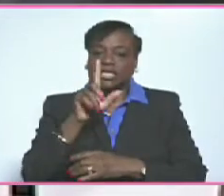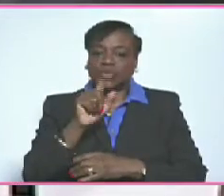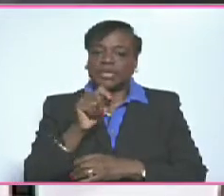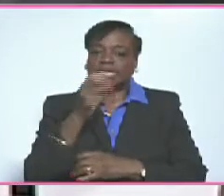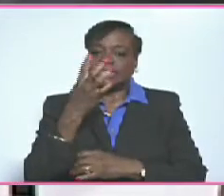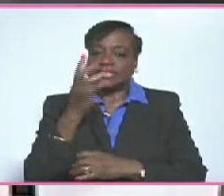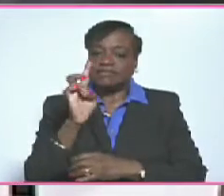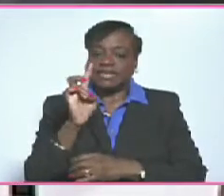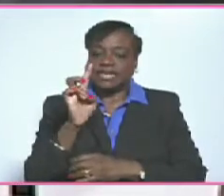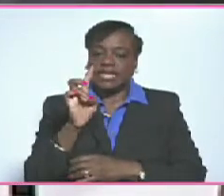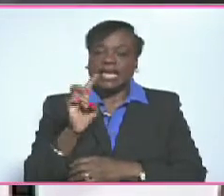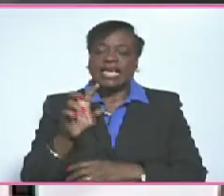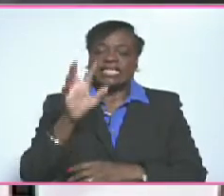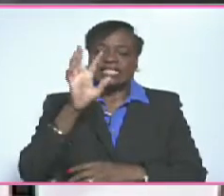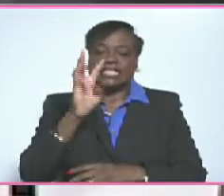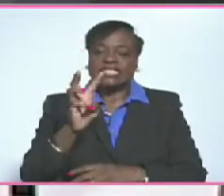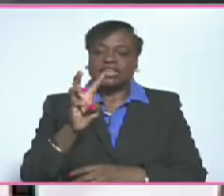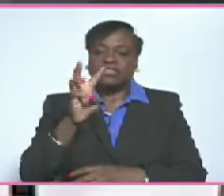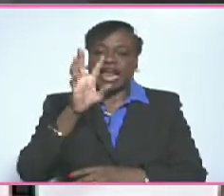is